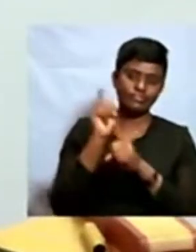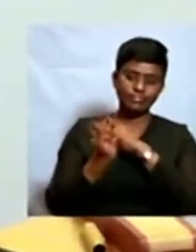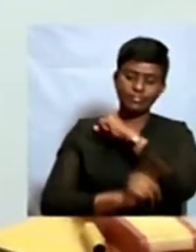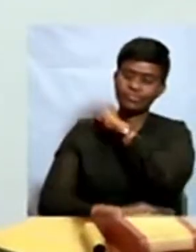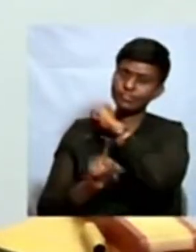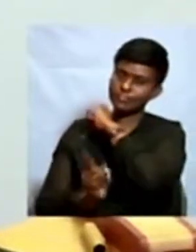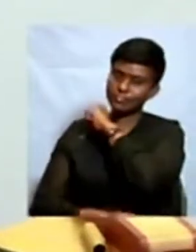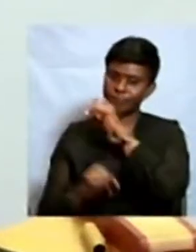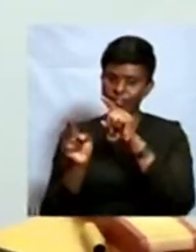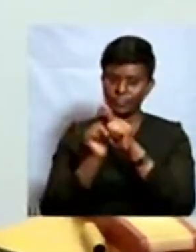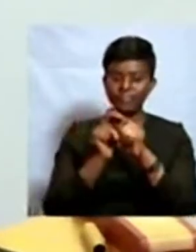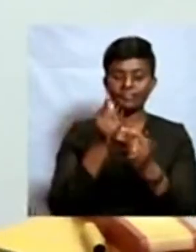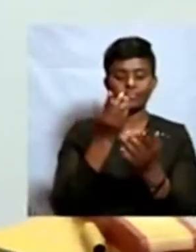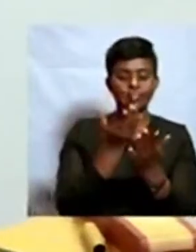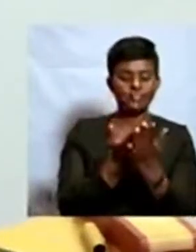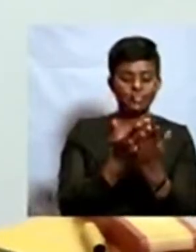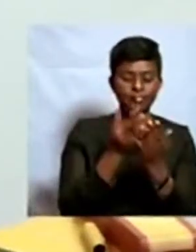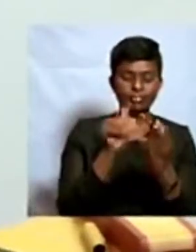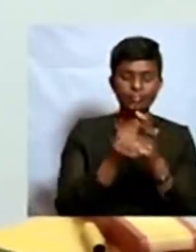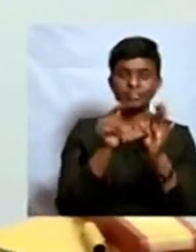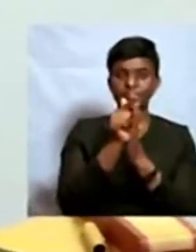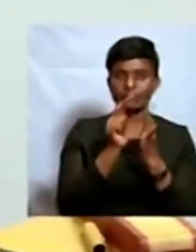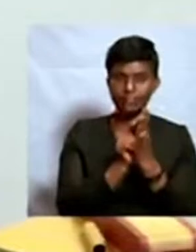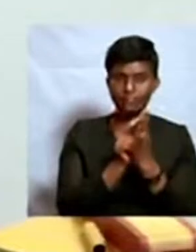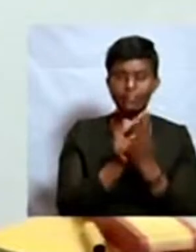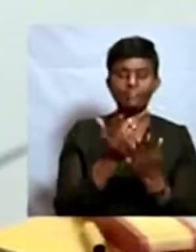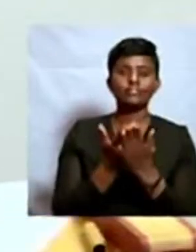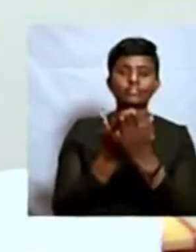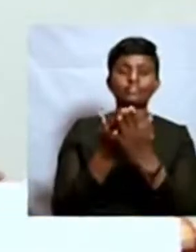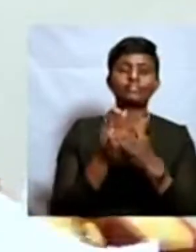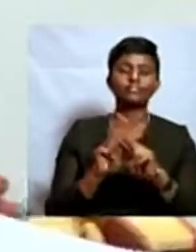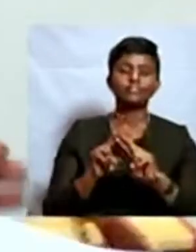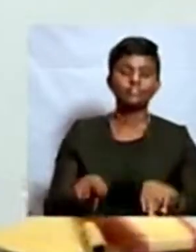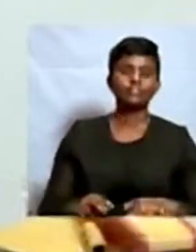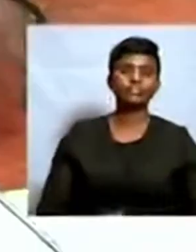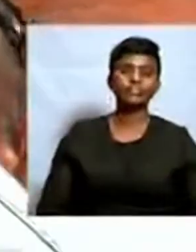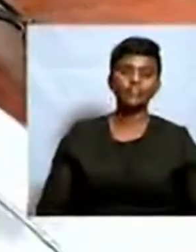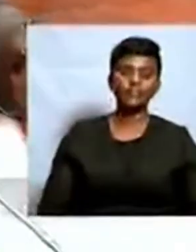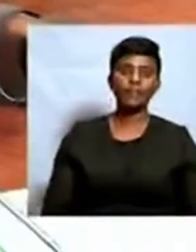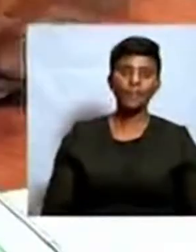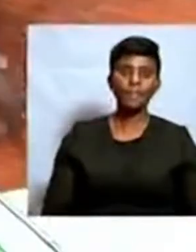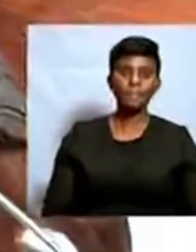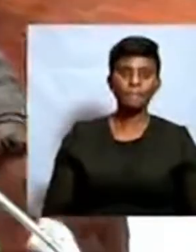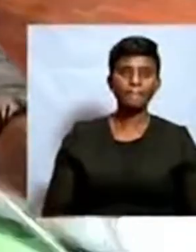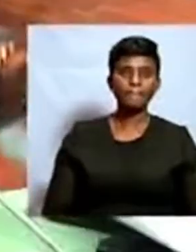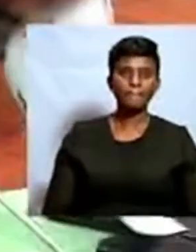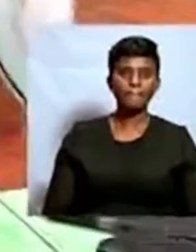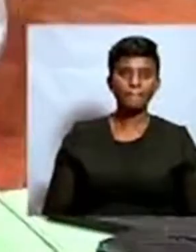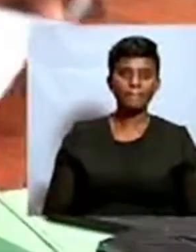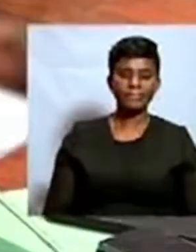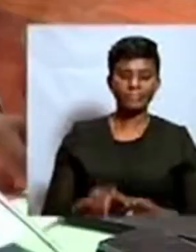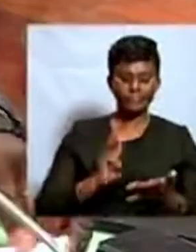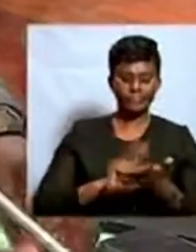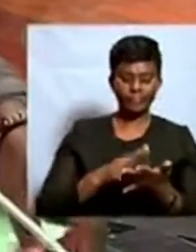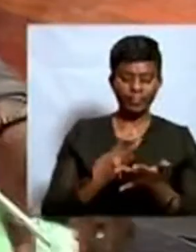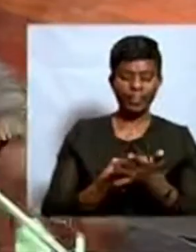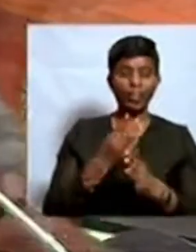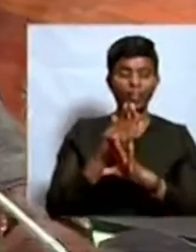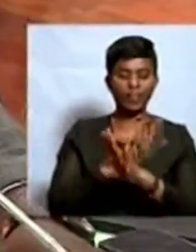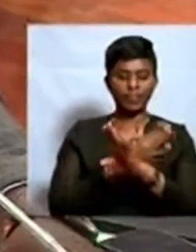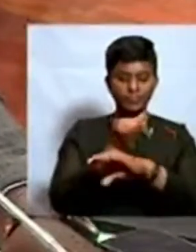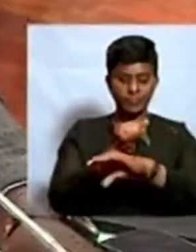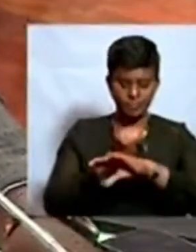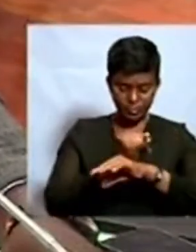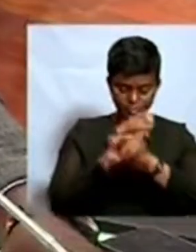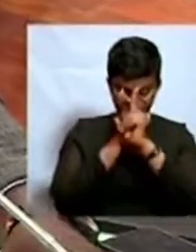penalties as provided for in the bill. I submit, Chair. Thank you so much, Witness. Before we invite